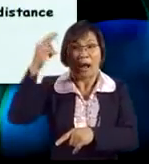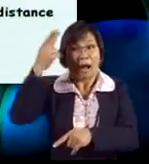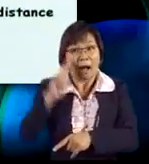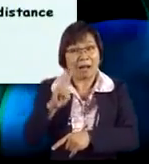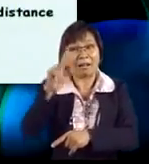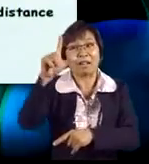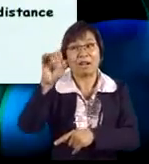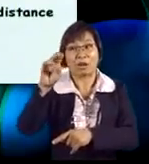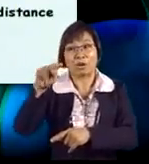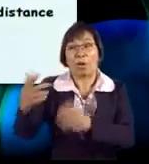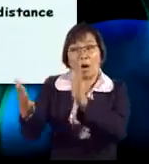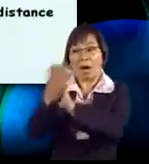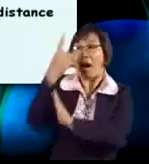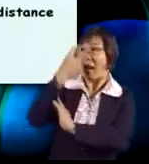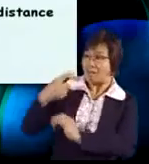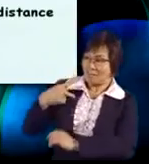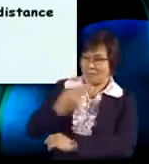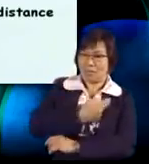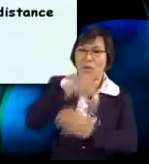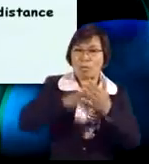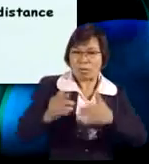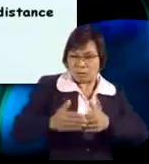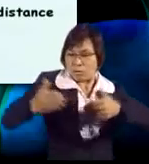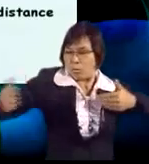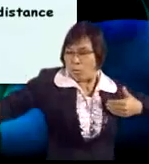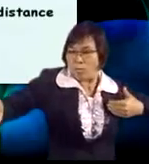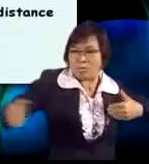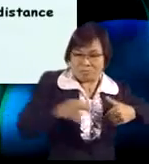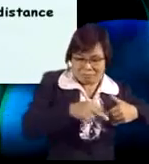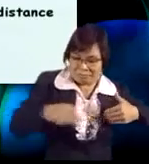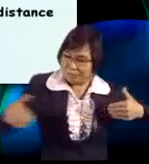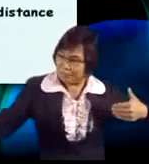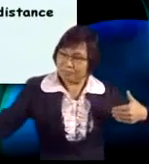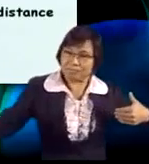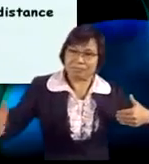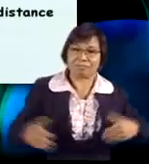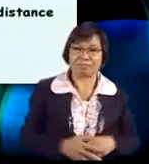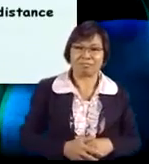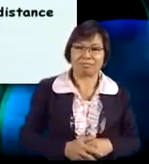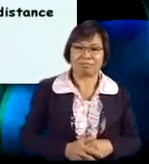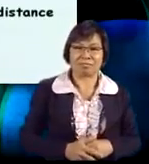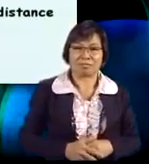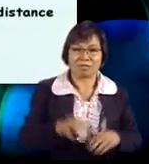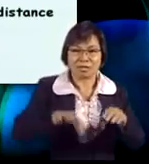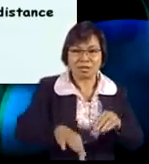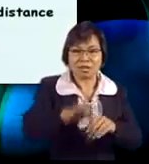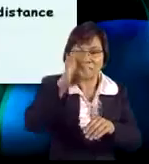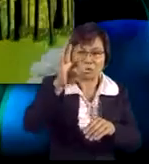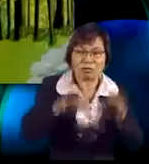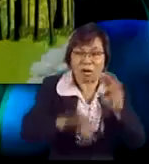Hey, this question is just like the one Uncle Leong asked us. What is the total distance they walked?